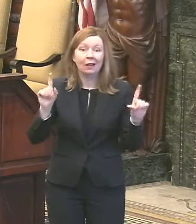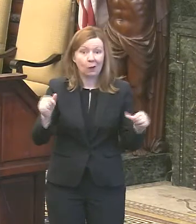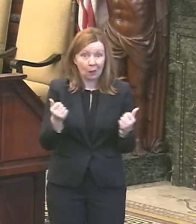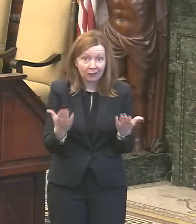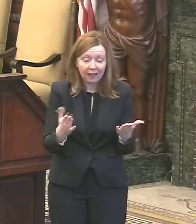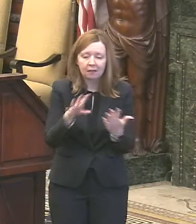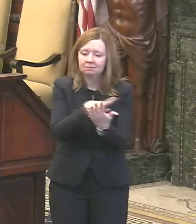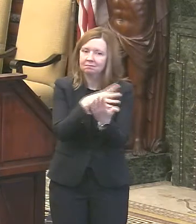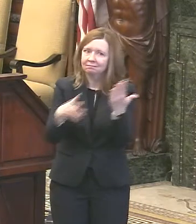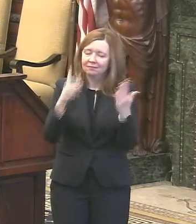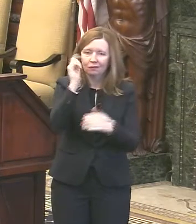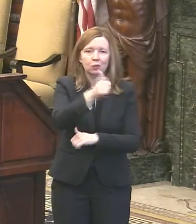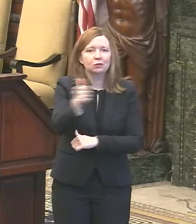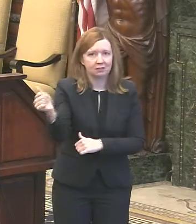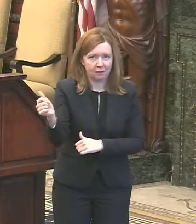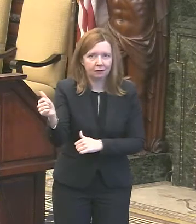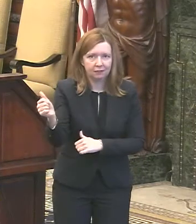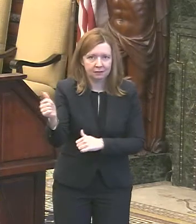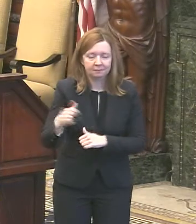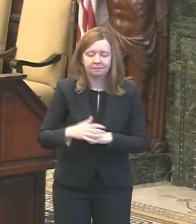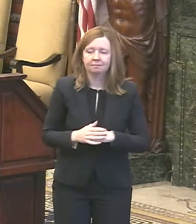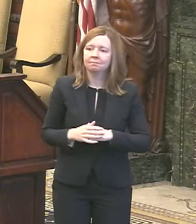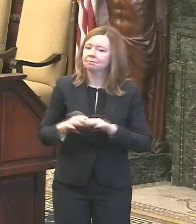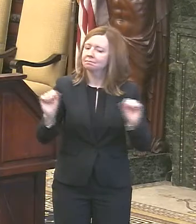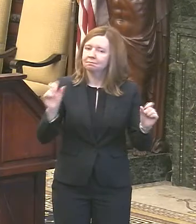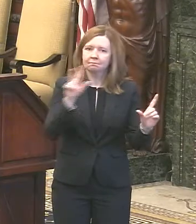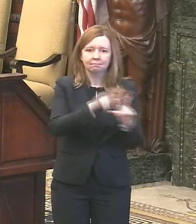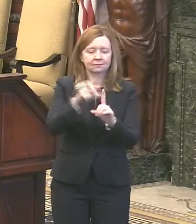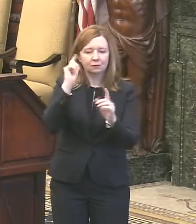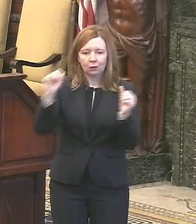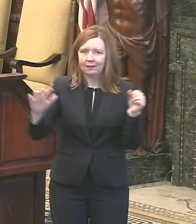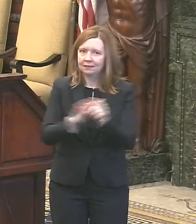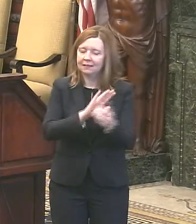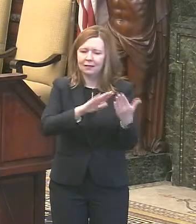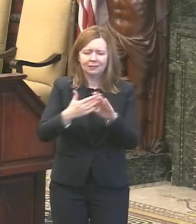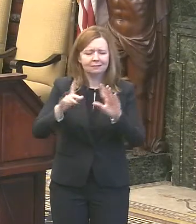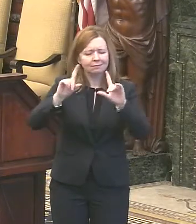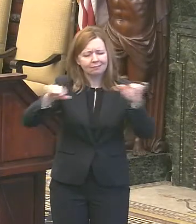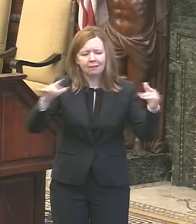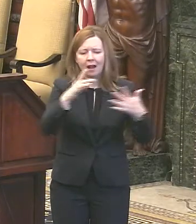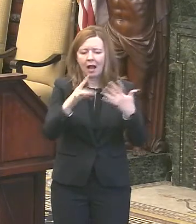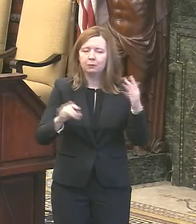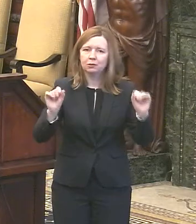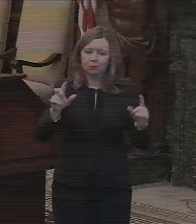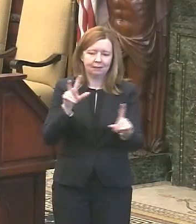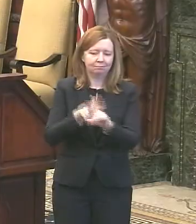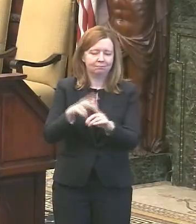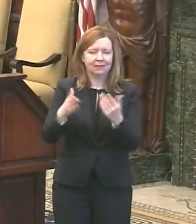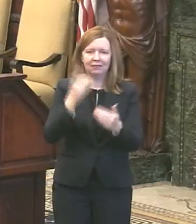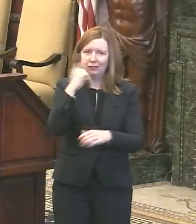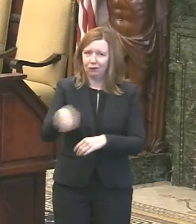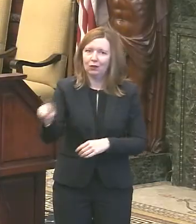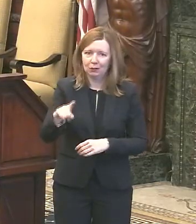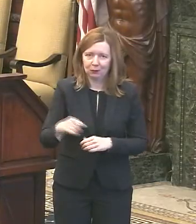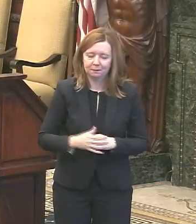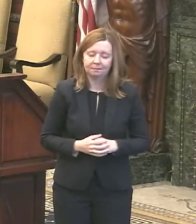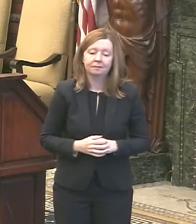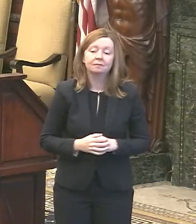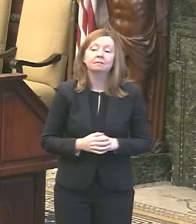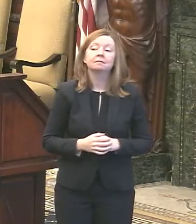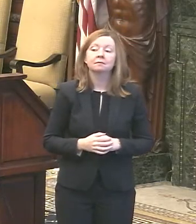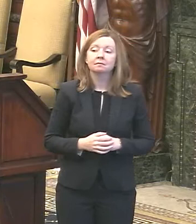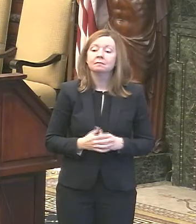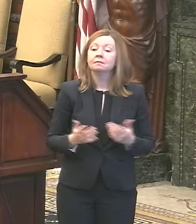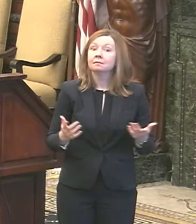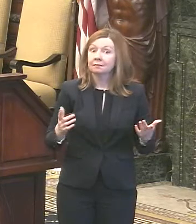and you can schedule yourself. So people can look across the entire city, all the different options, and they can schedule whatever is most convenient for them. Now, those are just